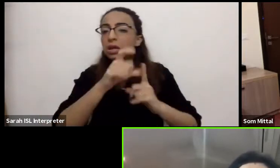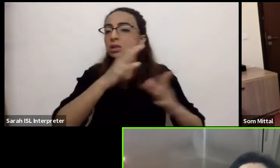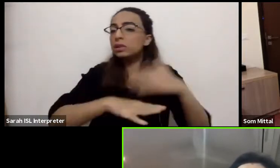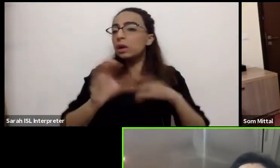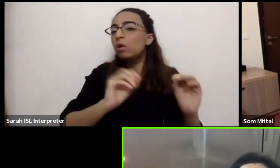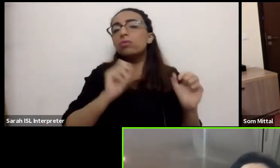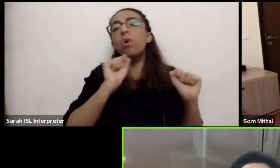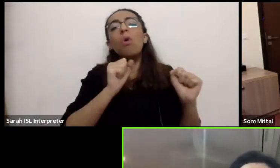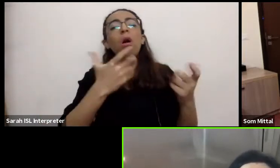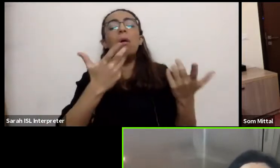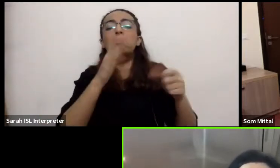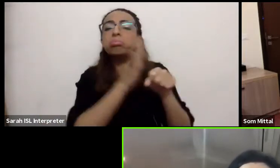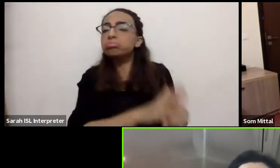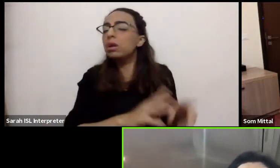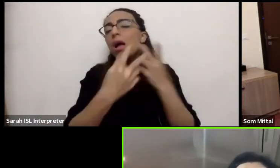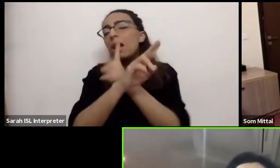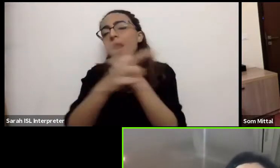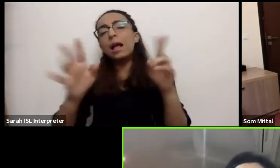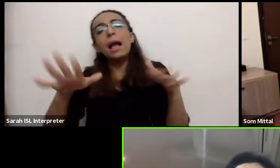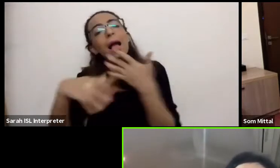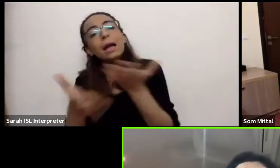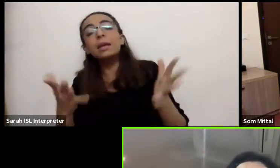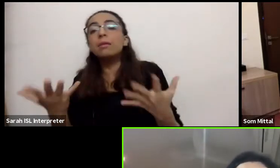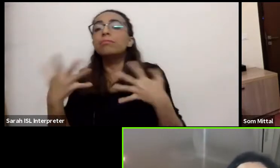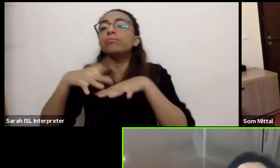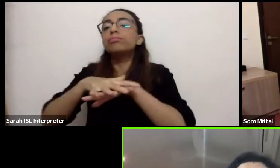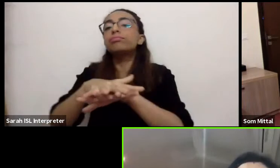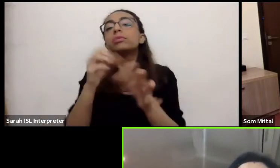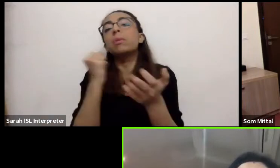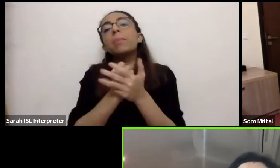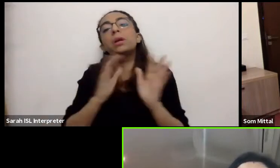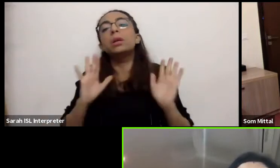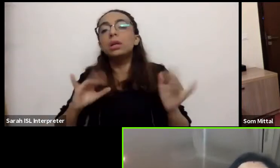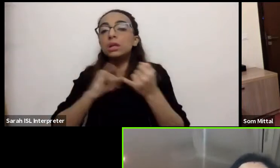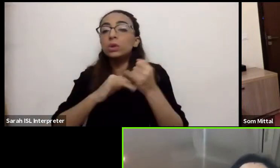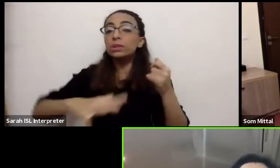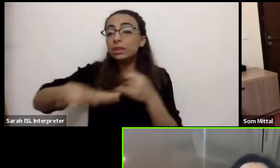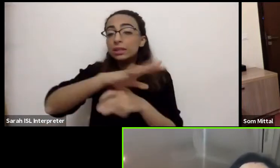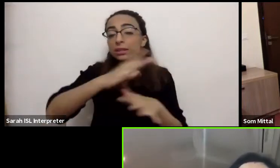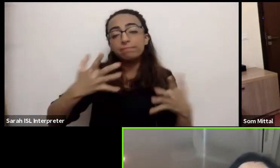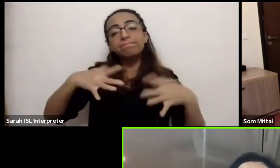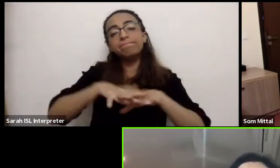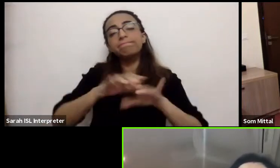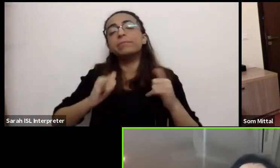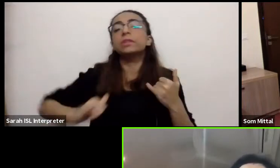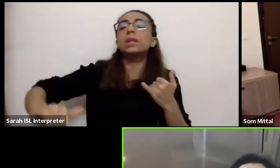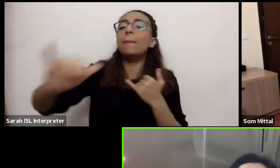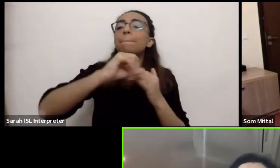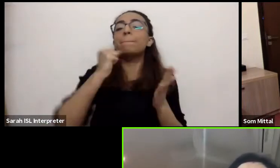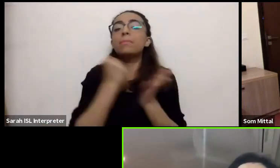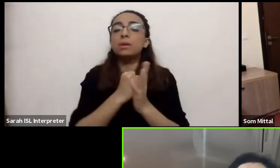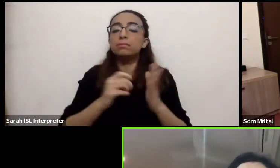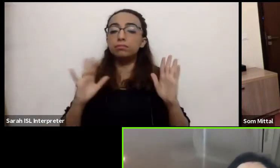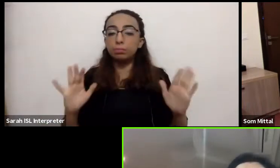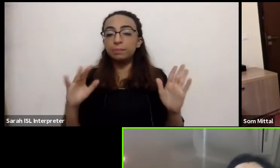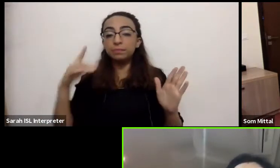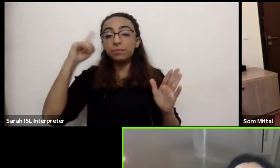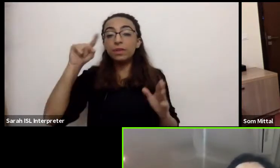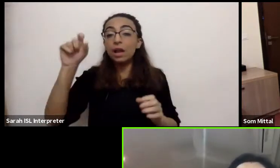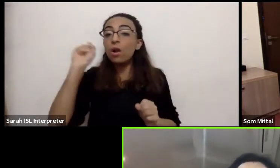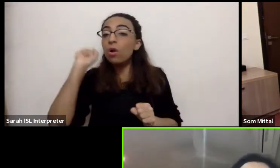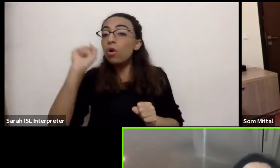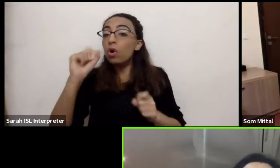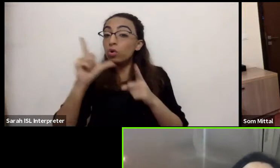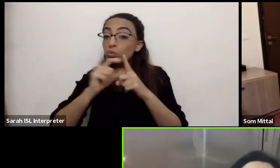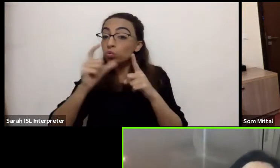other inclinations, whatever it is. But the fact is, that is something, that ability should be nurtured from a